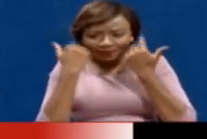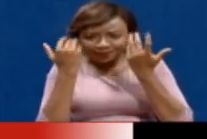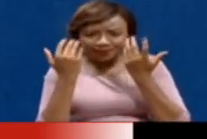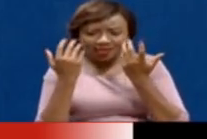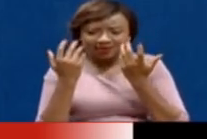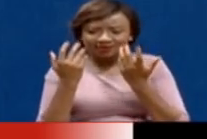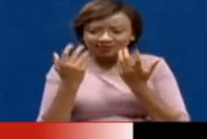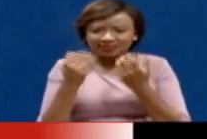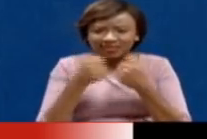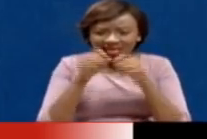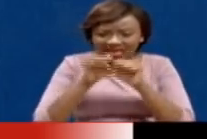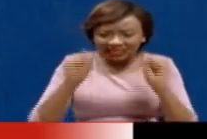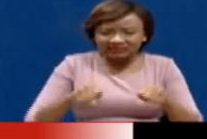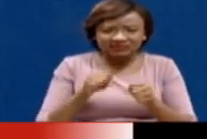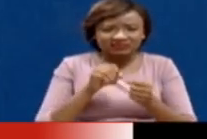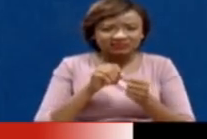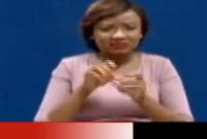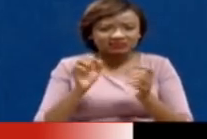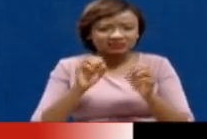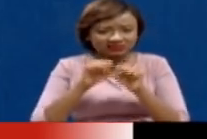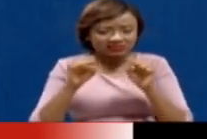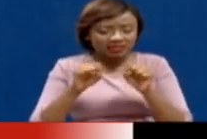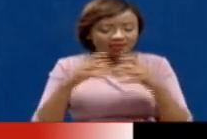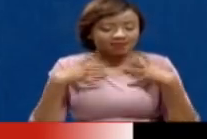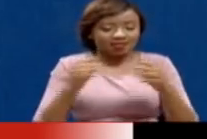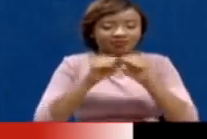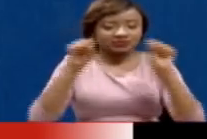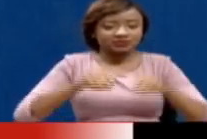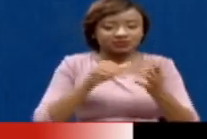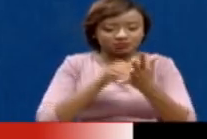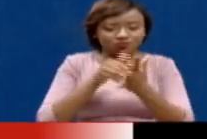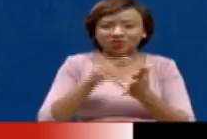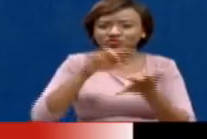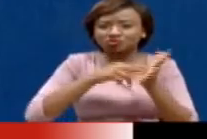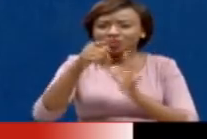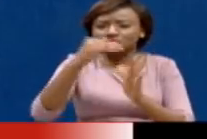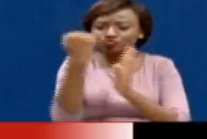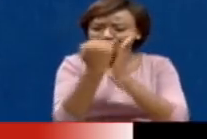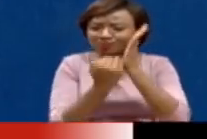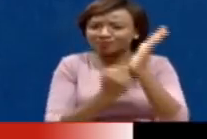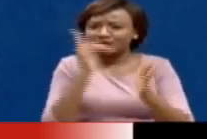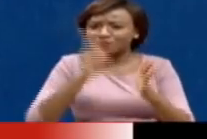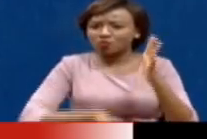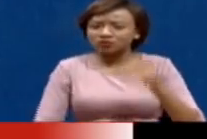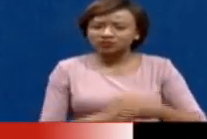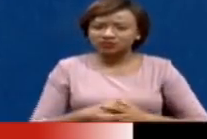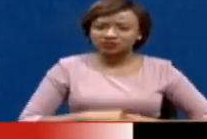is the plan going forward? What are the practical plans you're putting in place, especially for the counties?